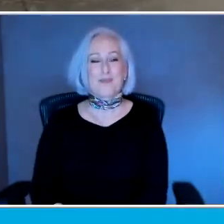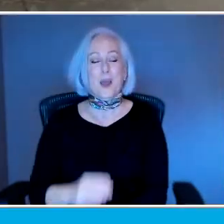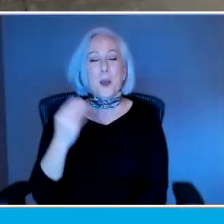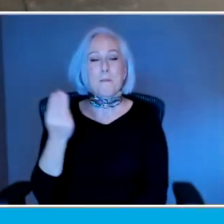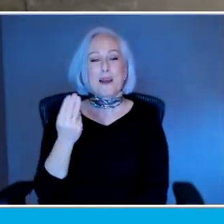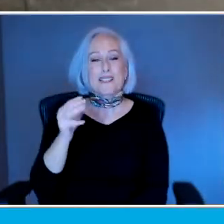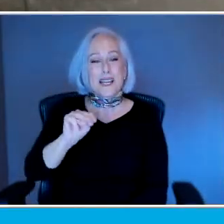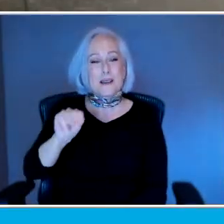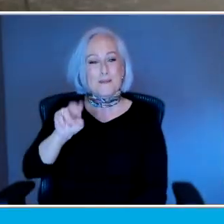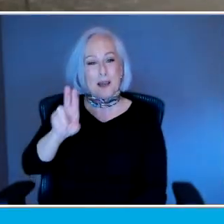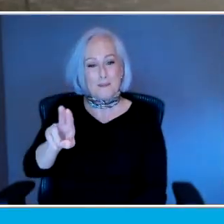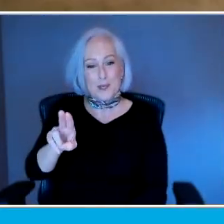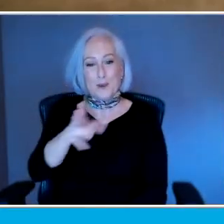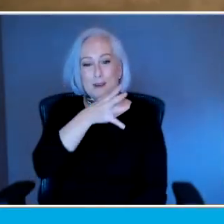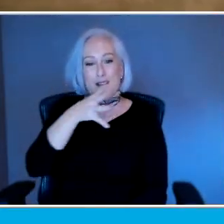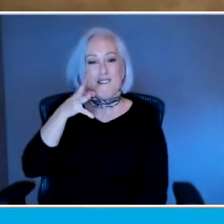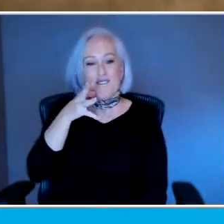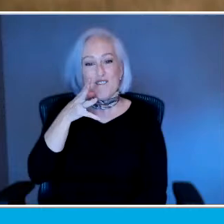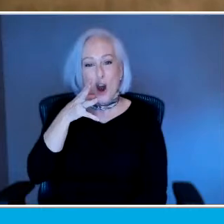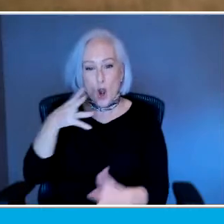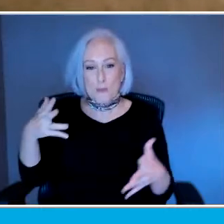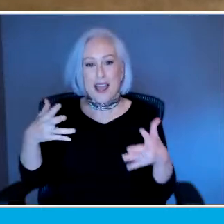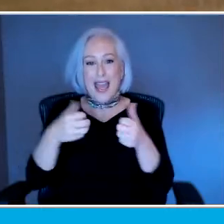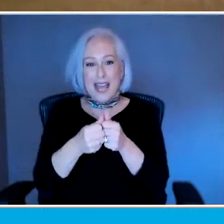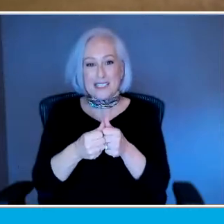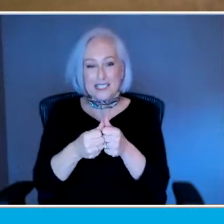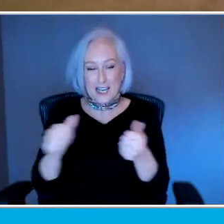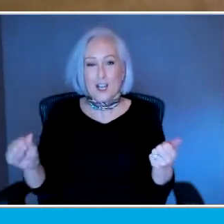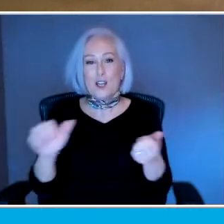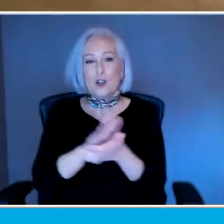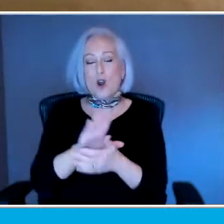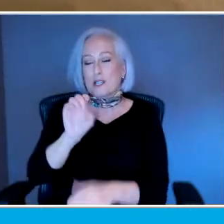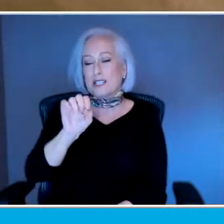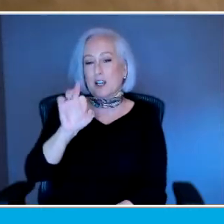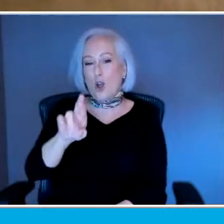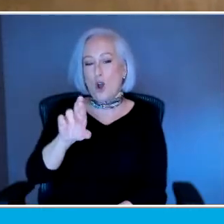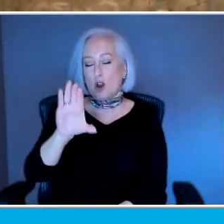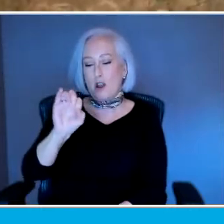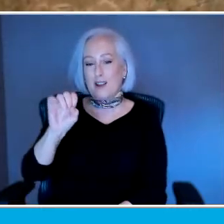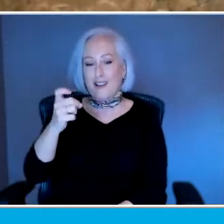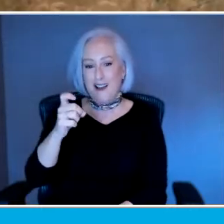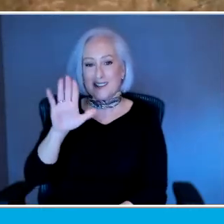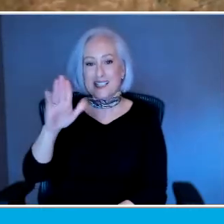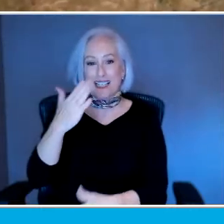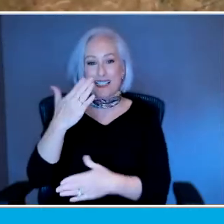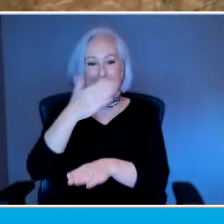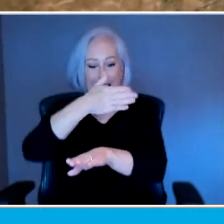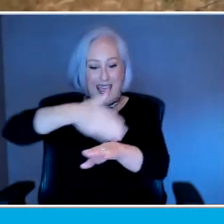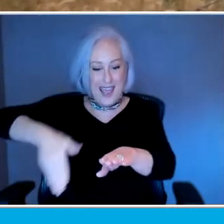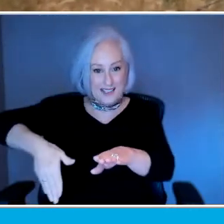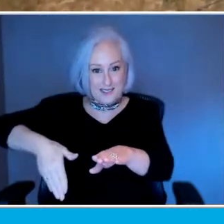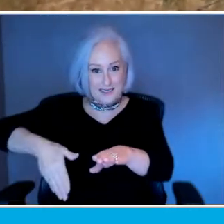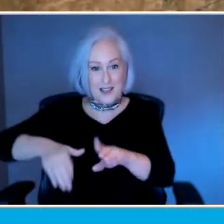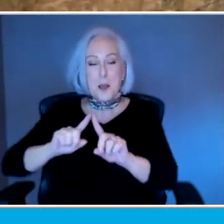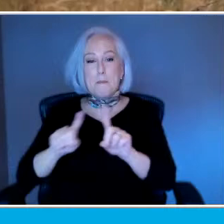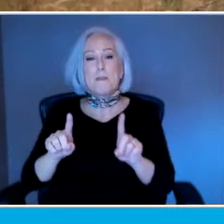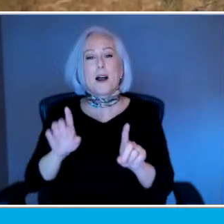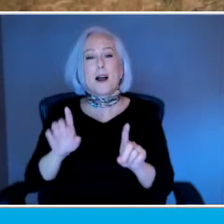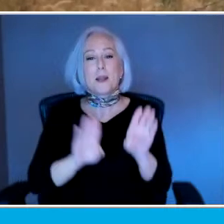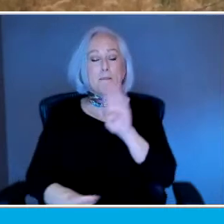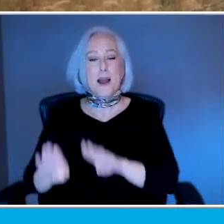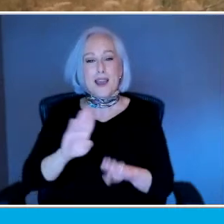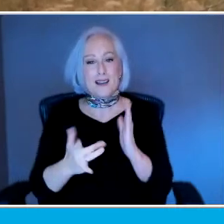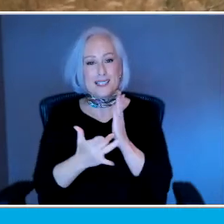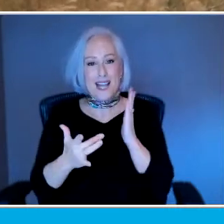A farm accident cost Connor Cox his hand, but bionic technology is letting him drive his tractor, feed his cows,